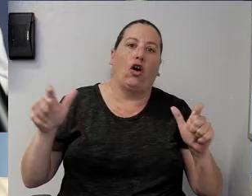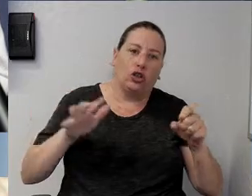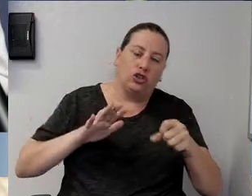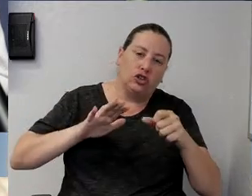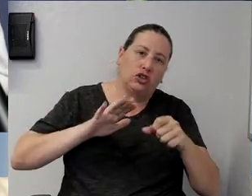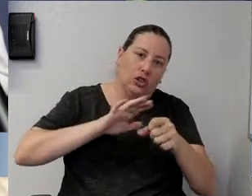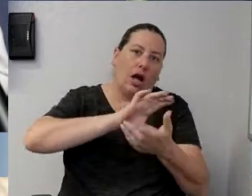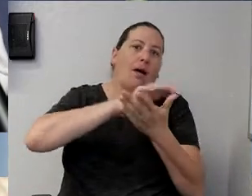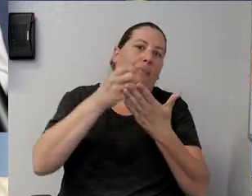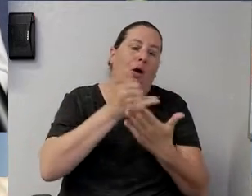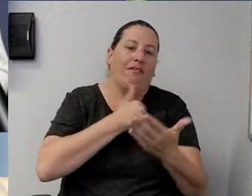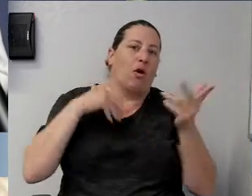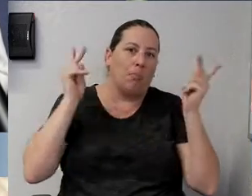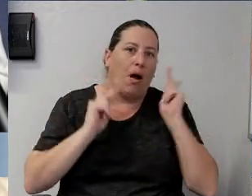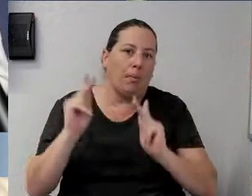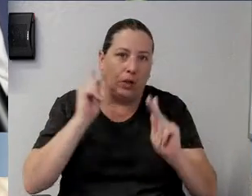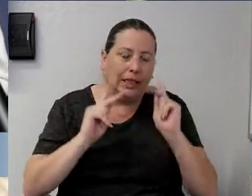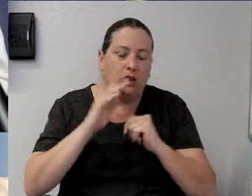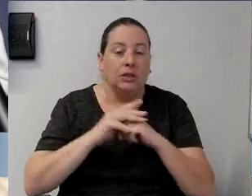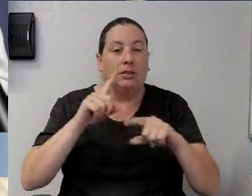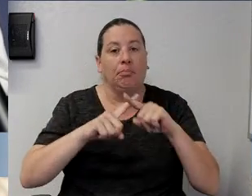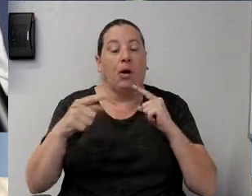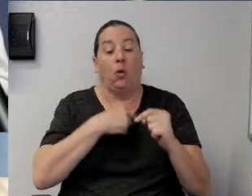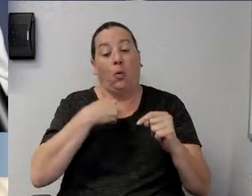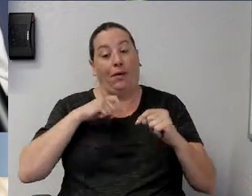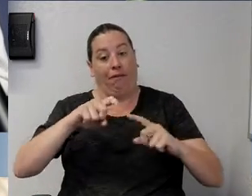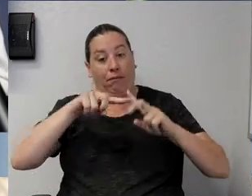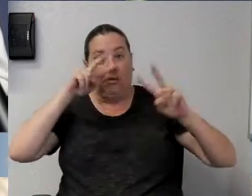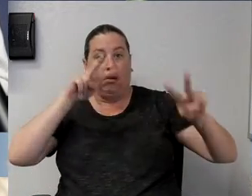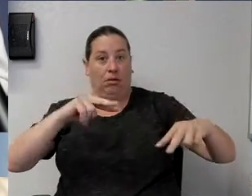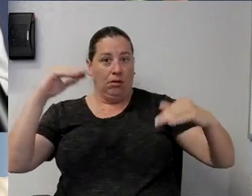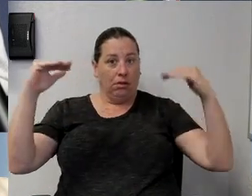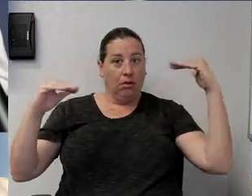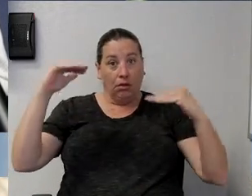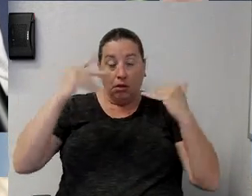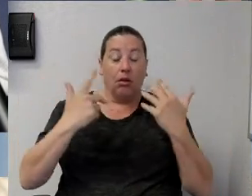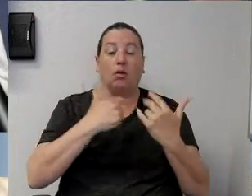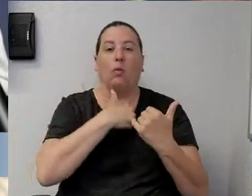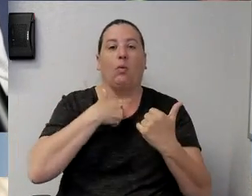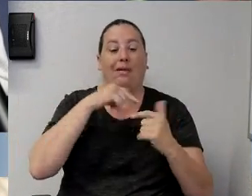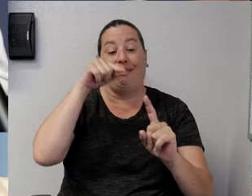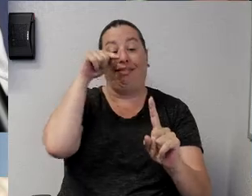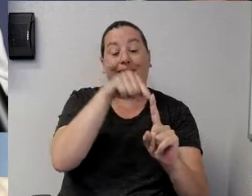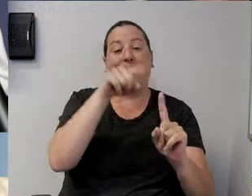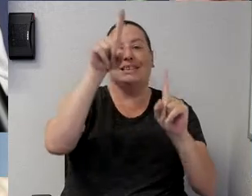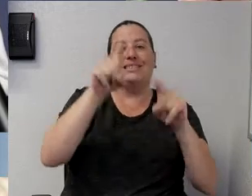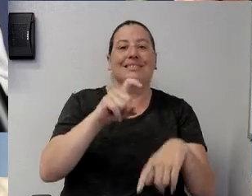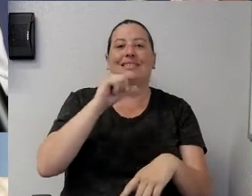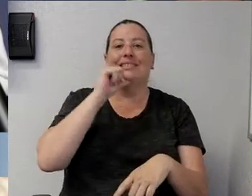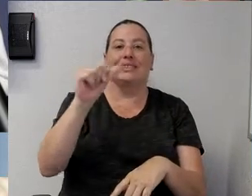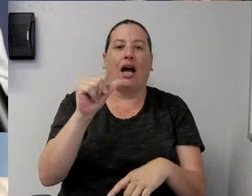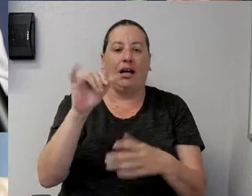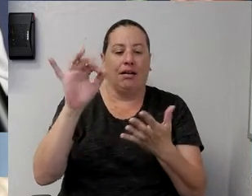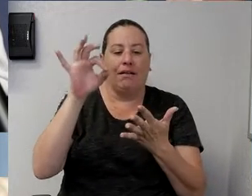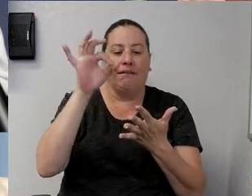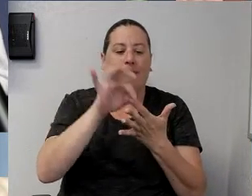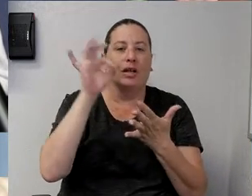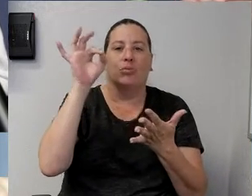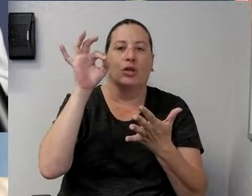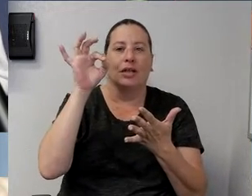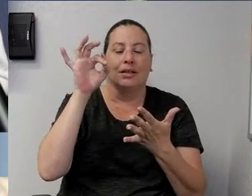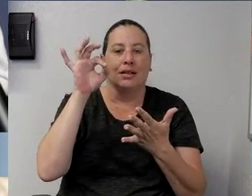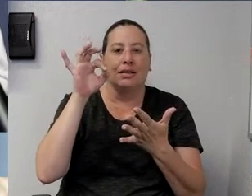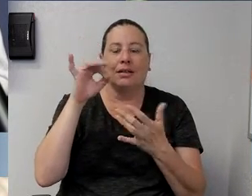population. The thing that we have to balance that with is this test is not a finger prick. There are the tests out